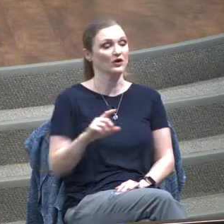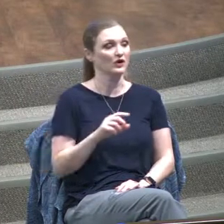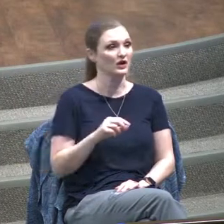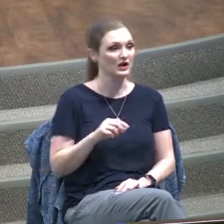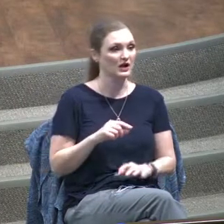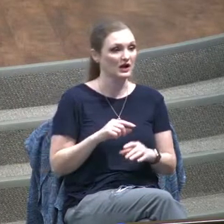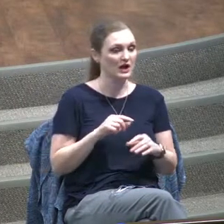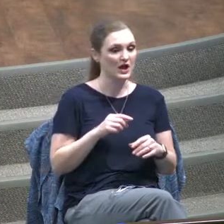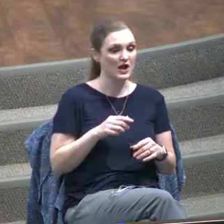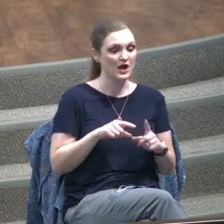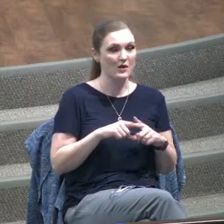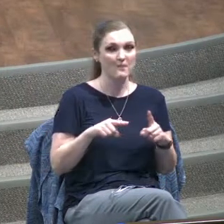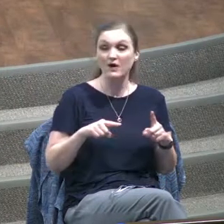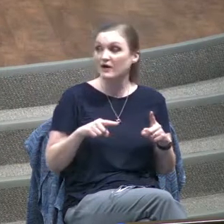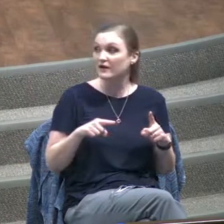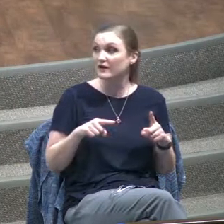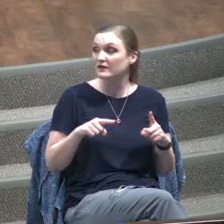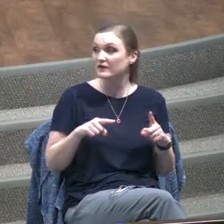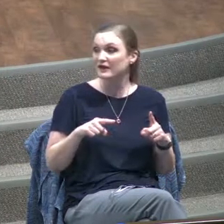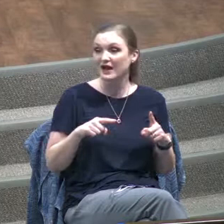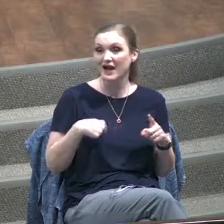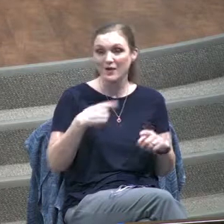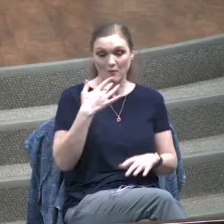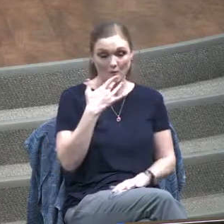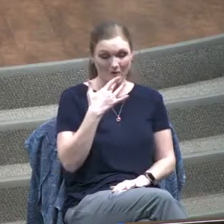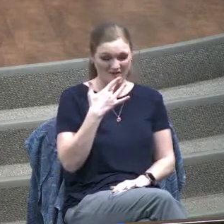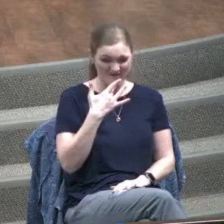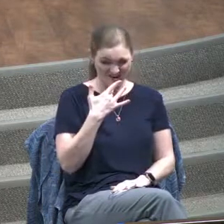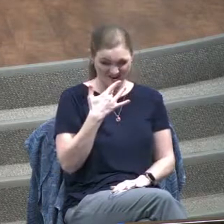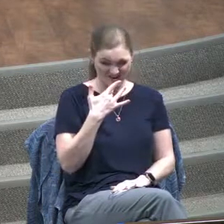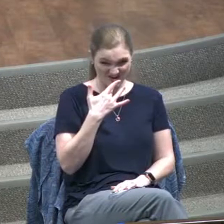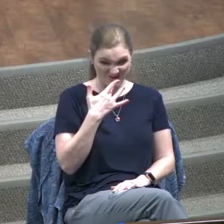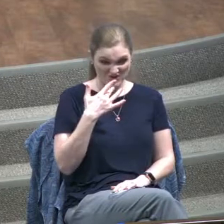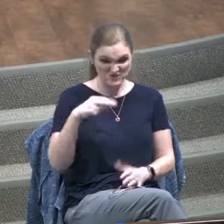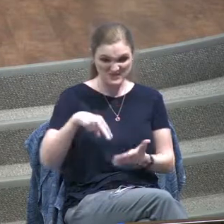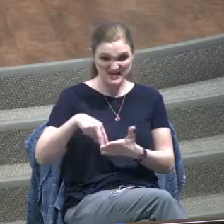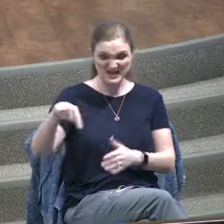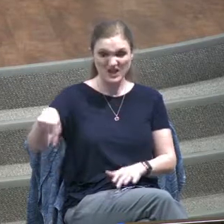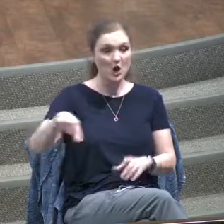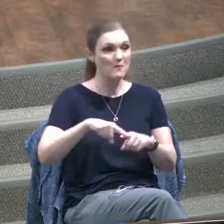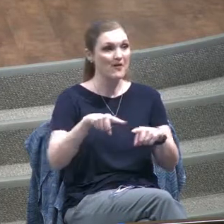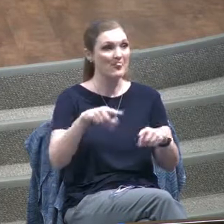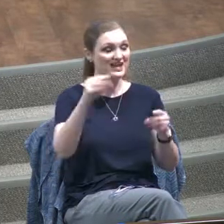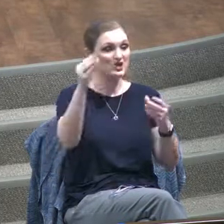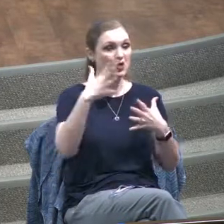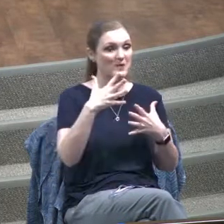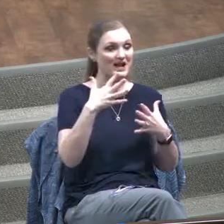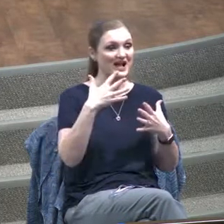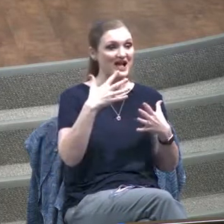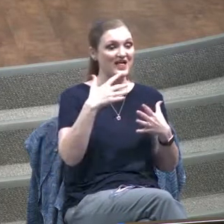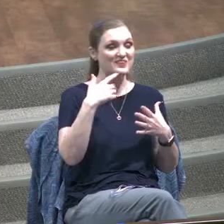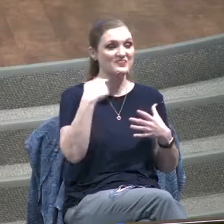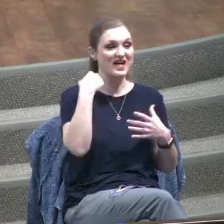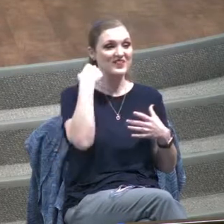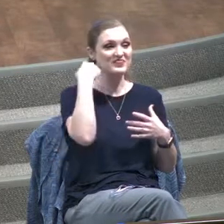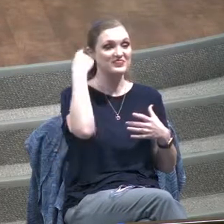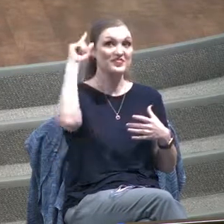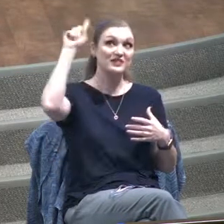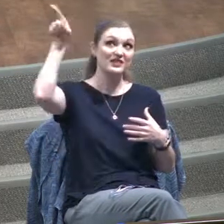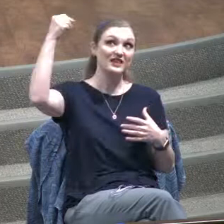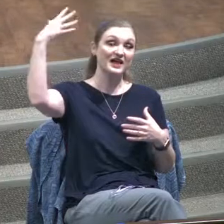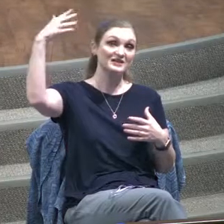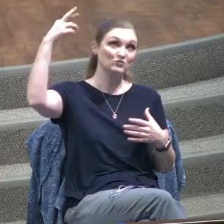We'll turn this mic on in a little bit. I prefer to be down here, but they told me the lights reflected off my head so much that